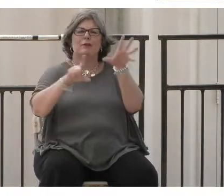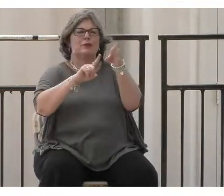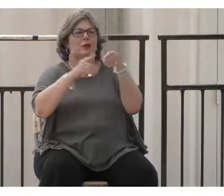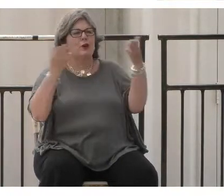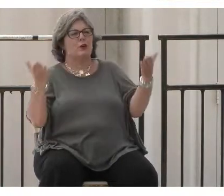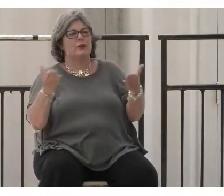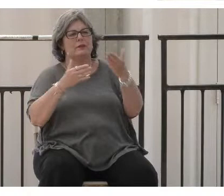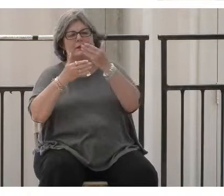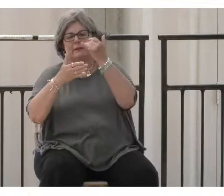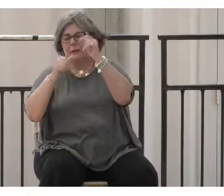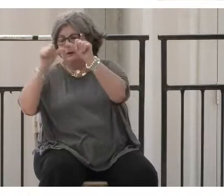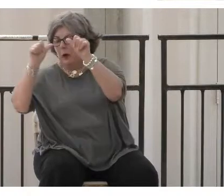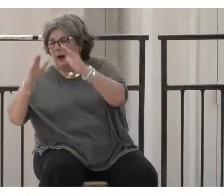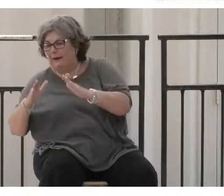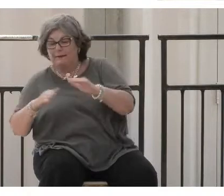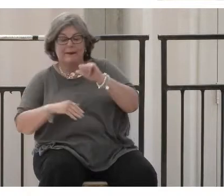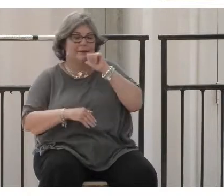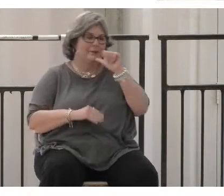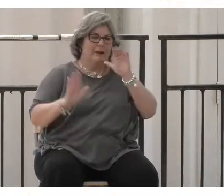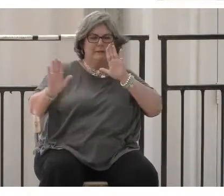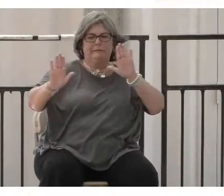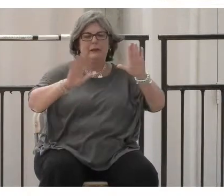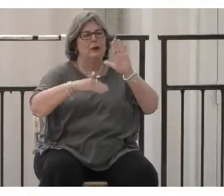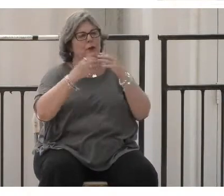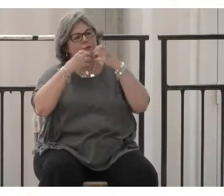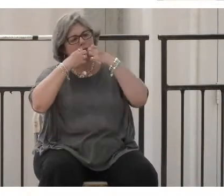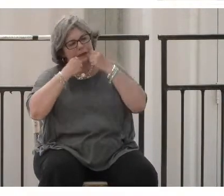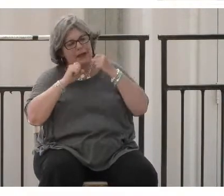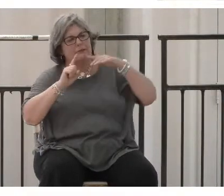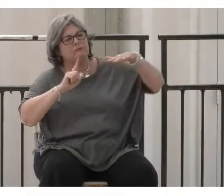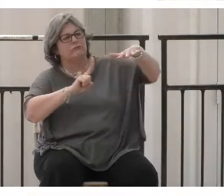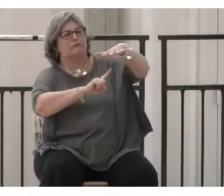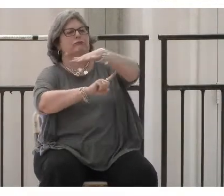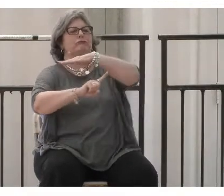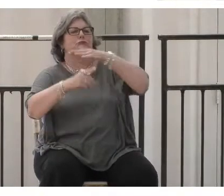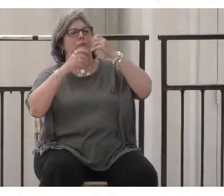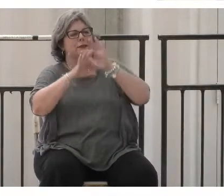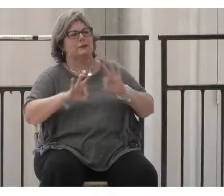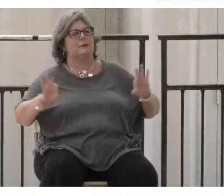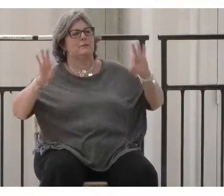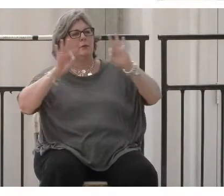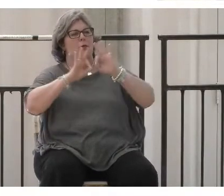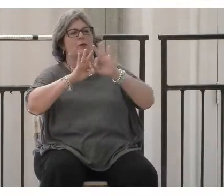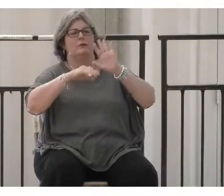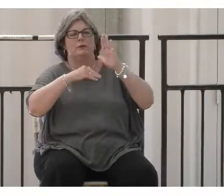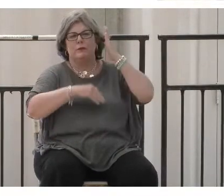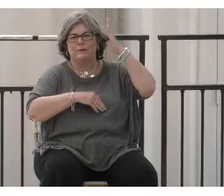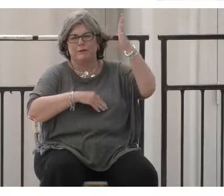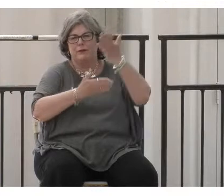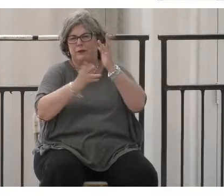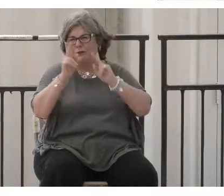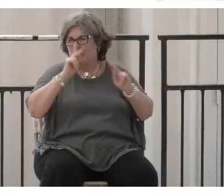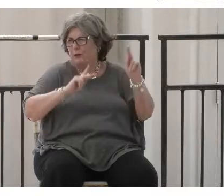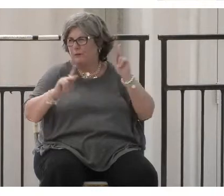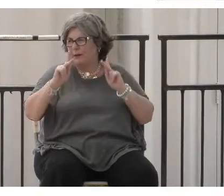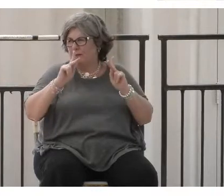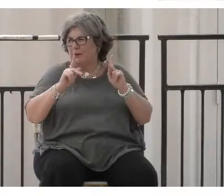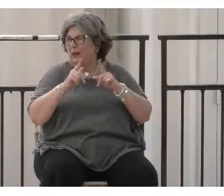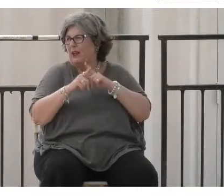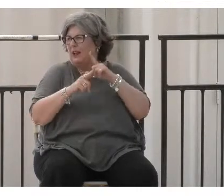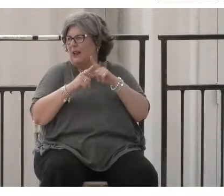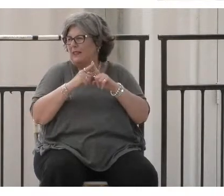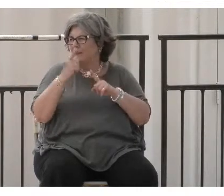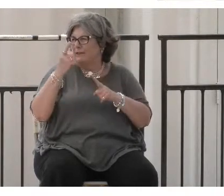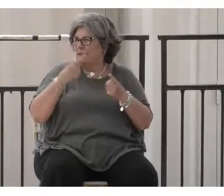whether you're an architect or not. We all care about the environment. It's important to all of our futures. And our curatorial